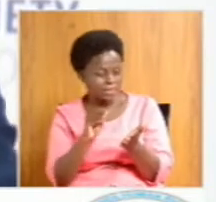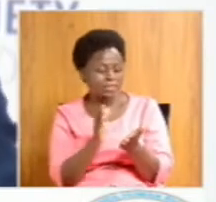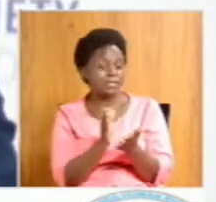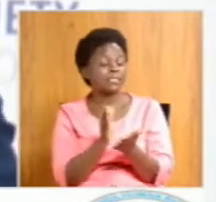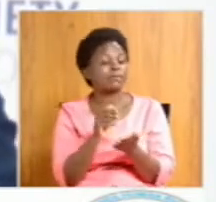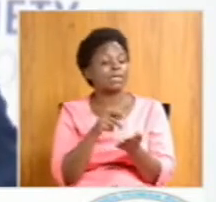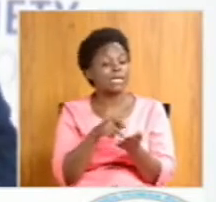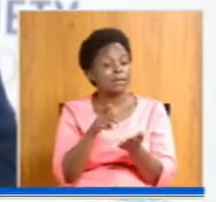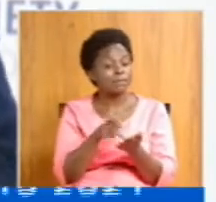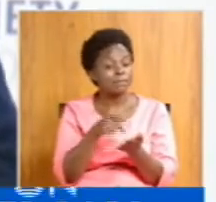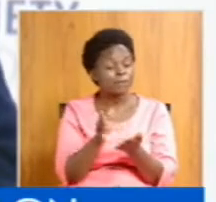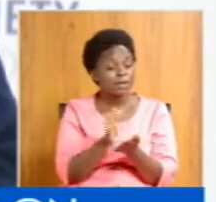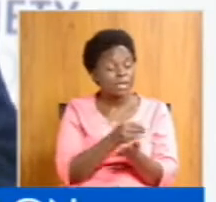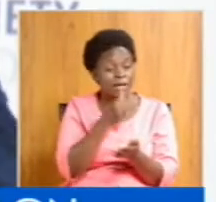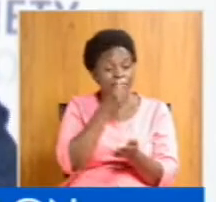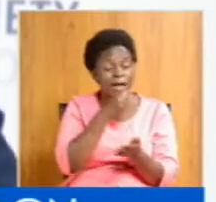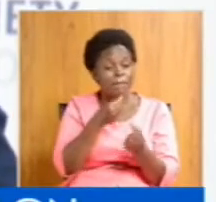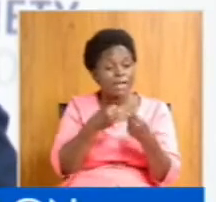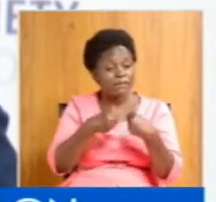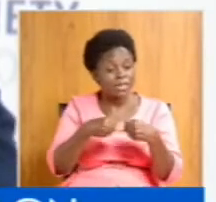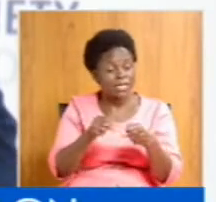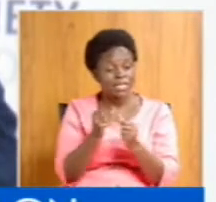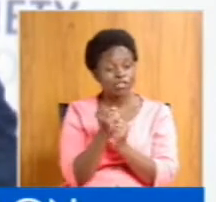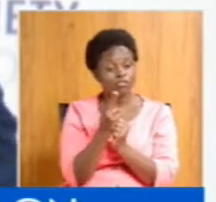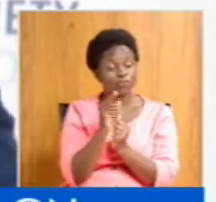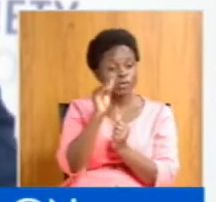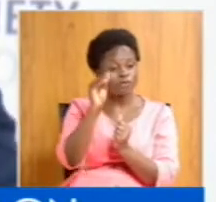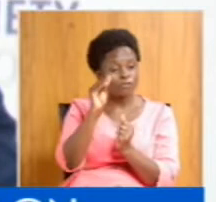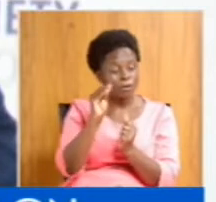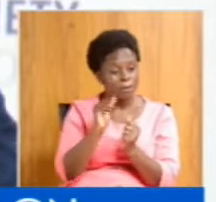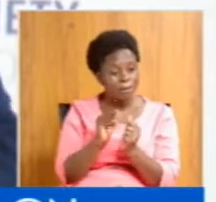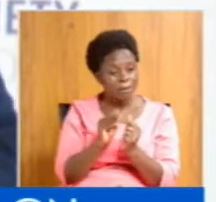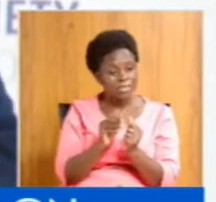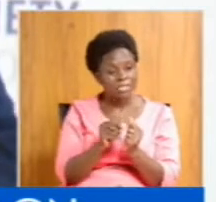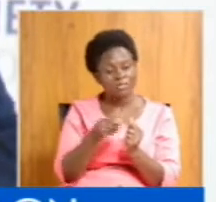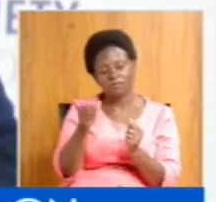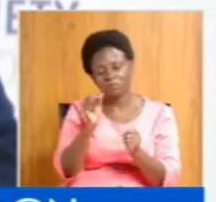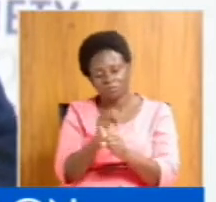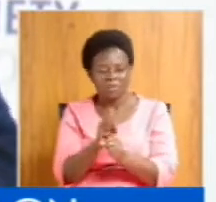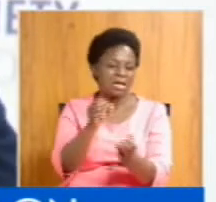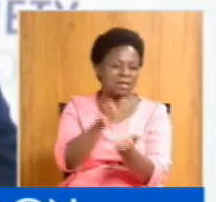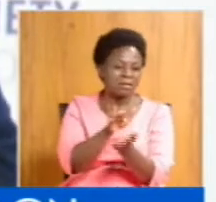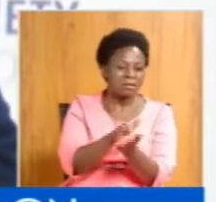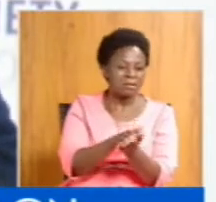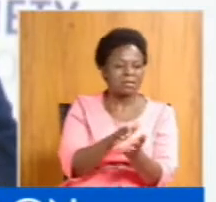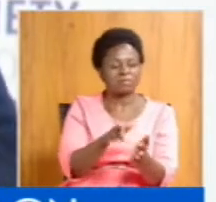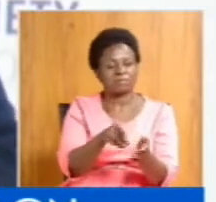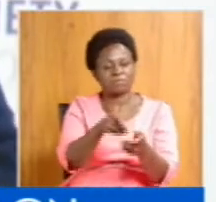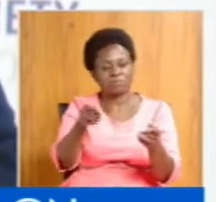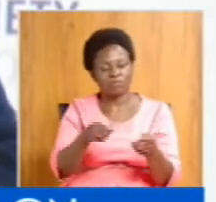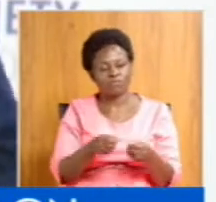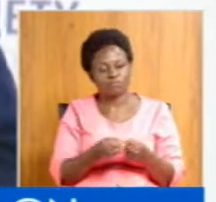return on investment as a private actor and the 12% is attributed to the operation and maintenance costs of distributing